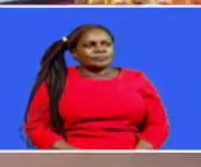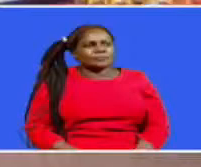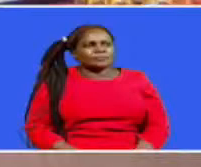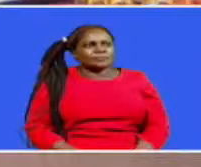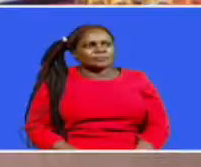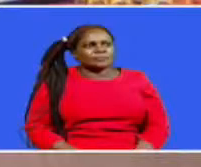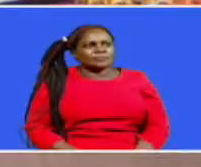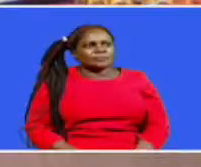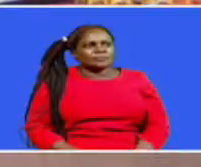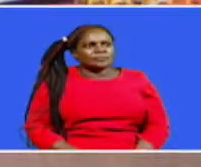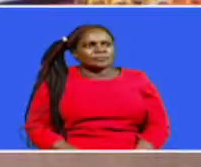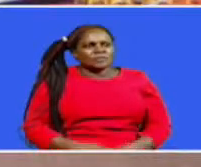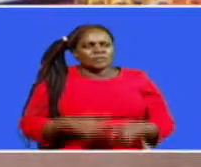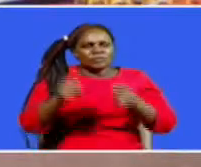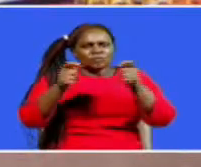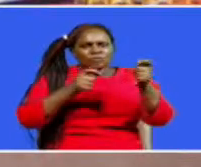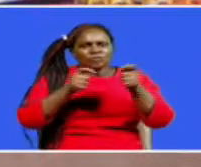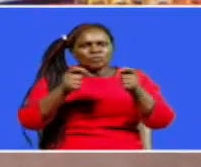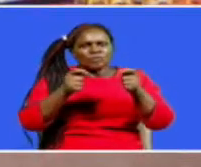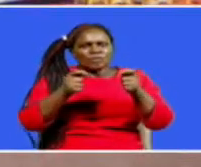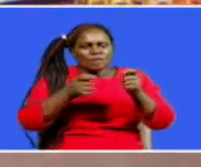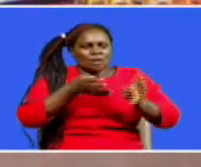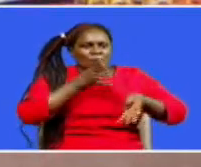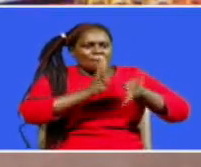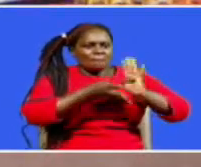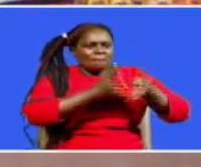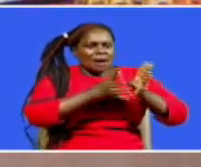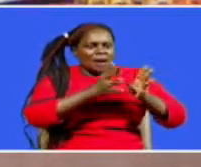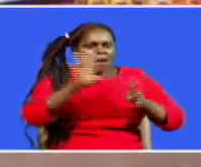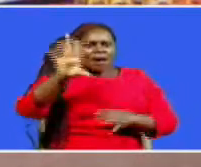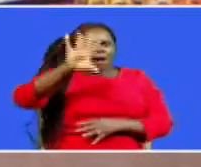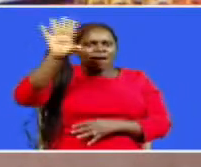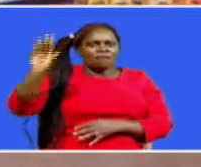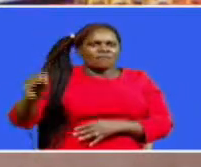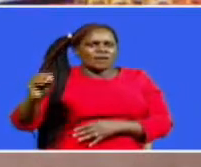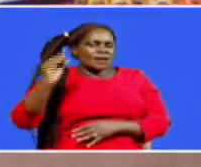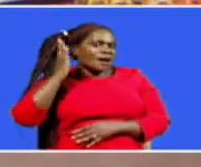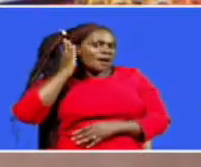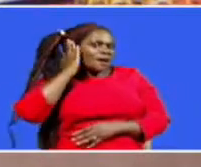Ya kutawala katika mashindano ya riadha ya Afrika kwa wasiosikia ambayo aliingia